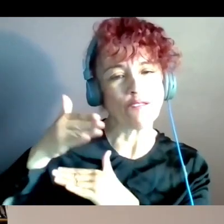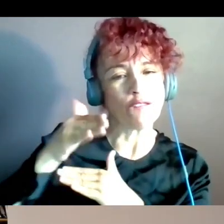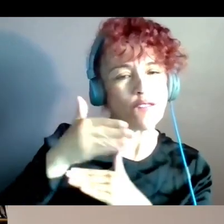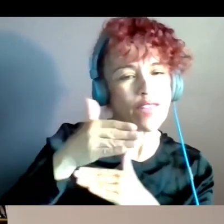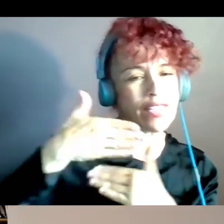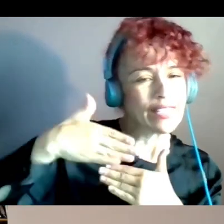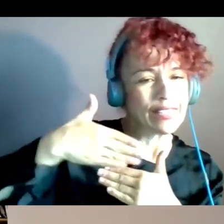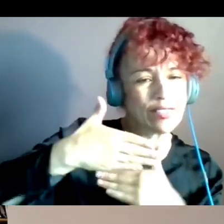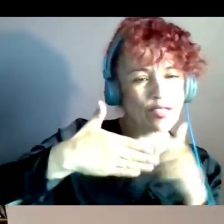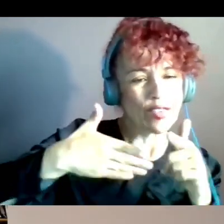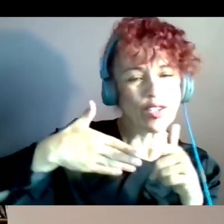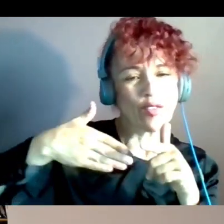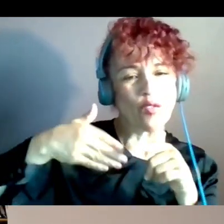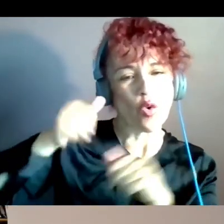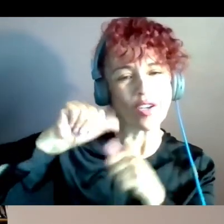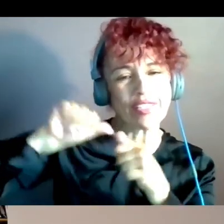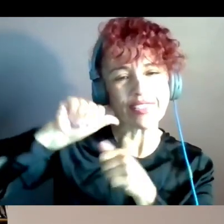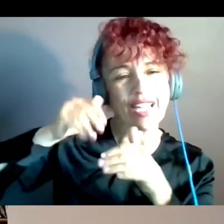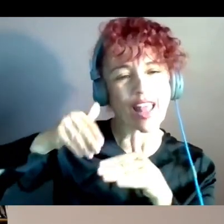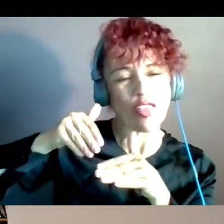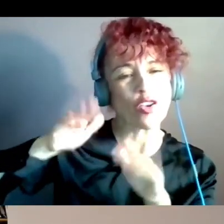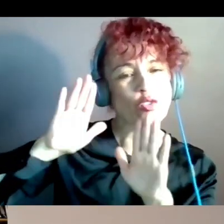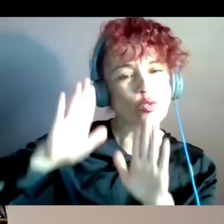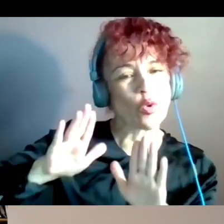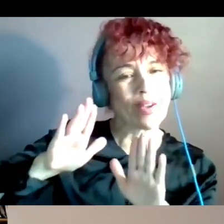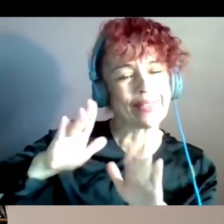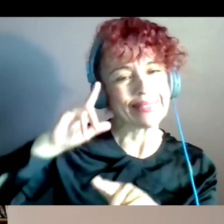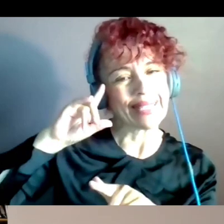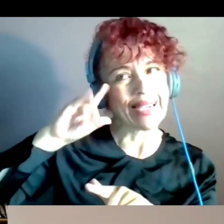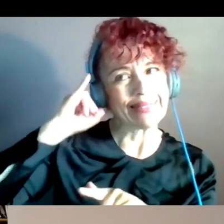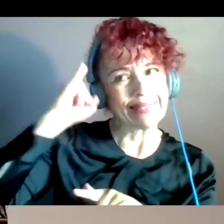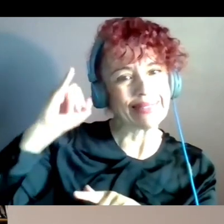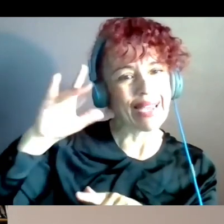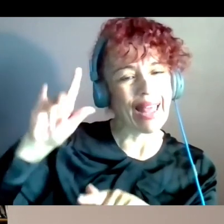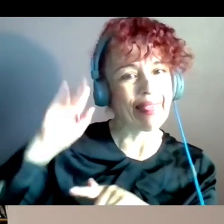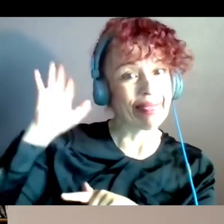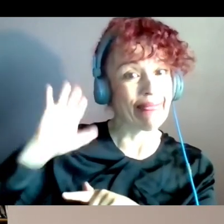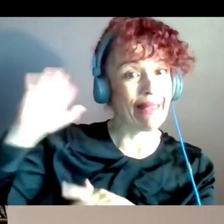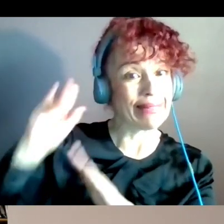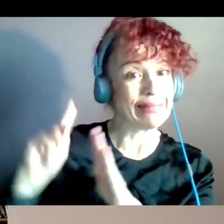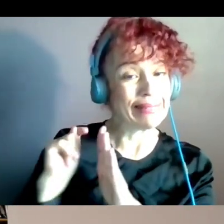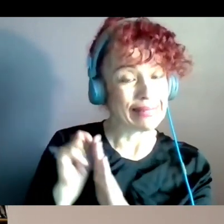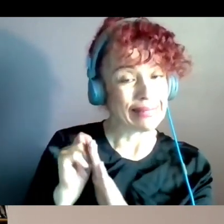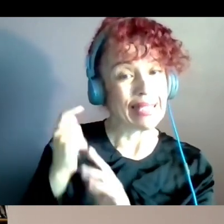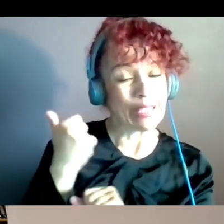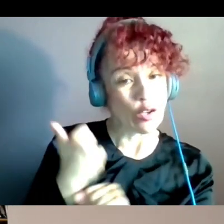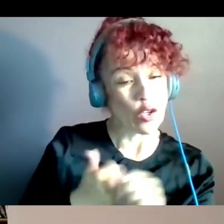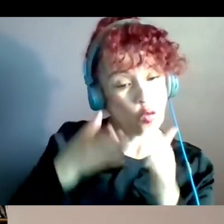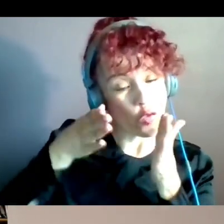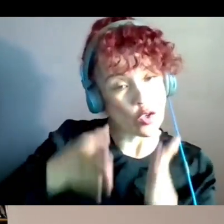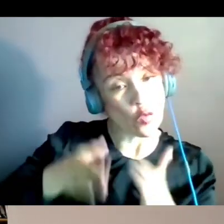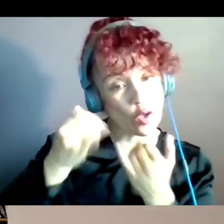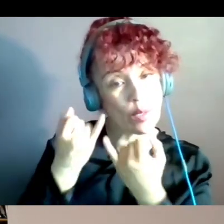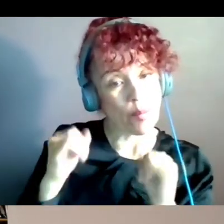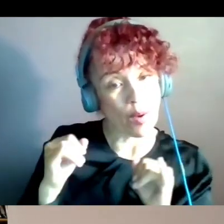are over Yeah. each other. Seemed like a great idea at the time. Oh. Carving each one of them individually was not a